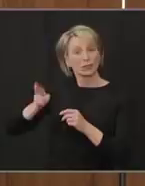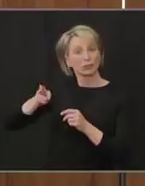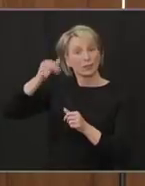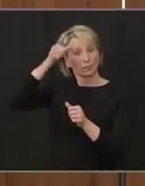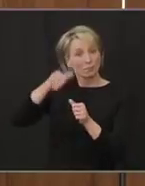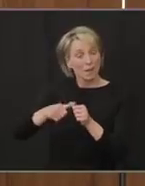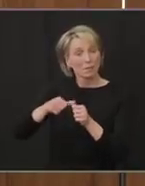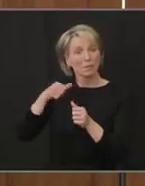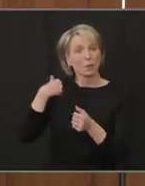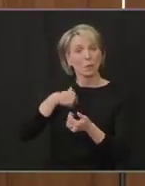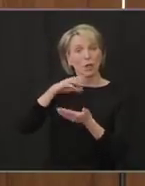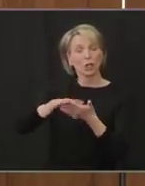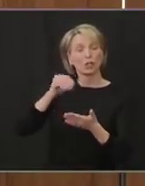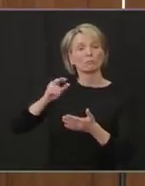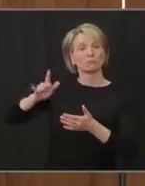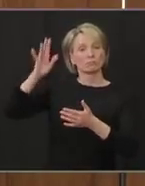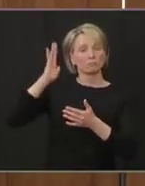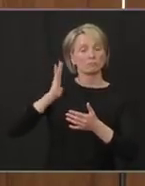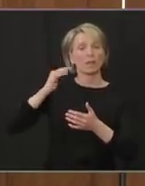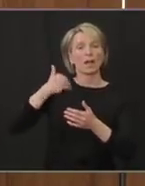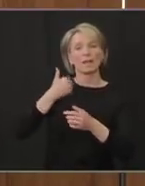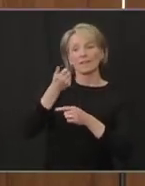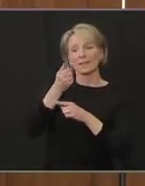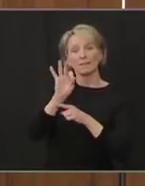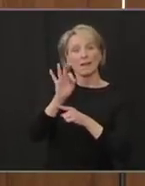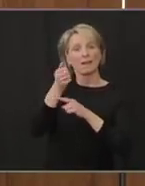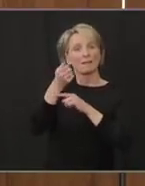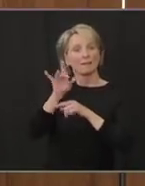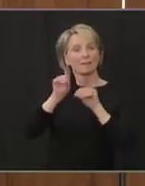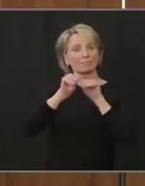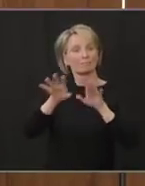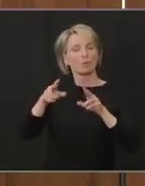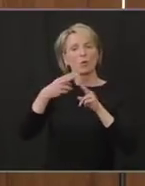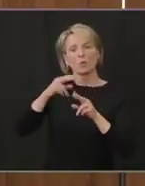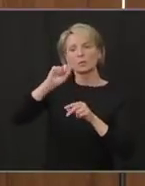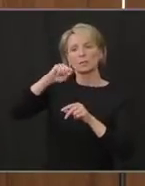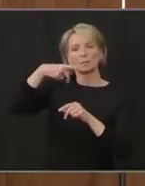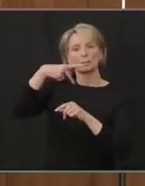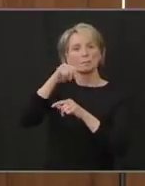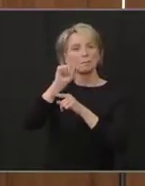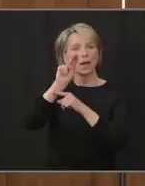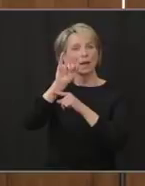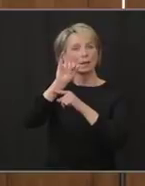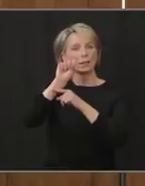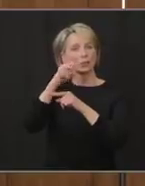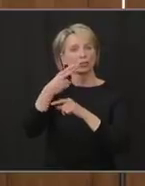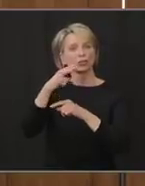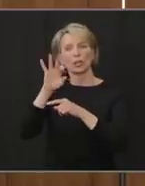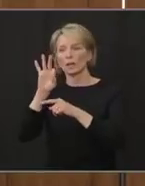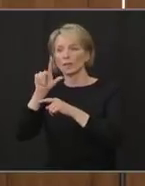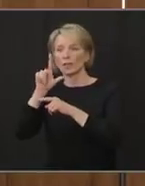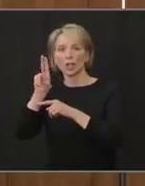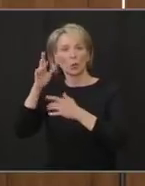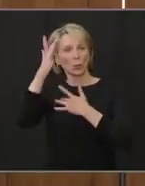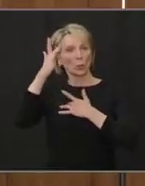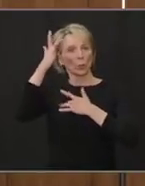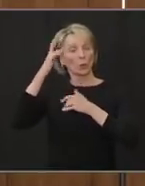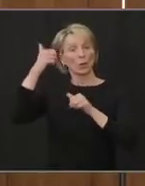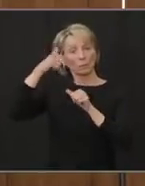the Spanish flu experience of 1918, which killed 35,000 troops before they even